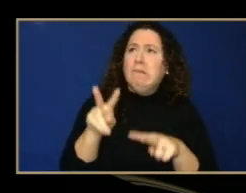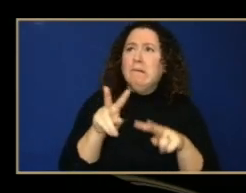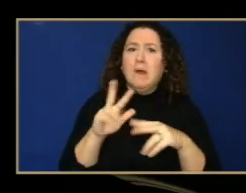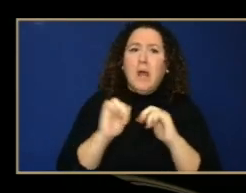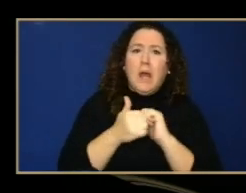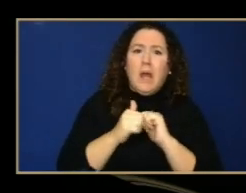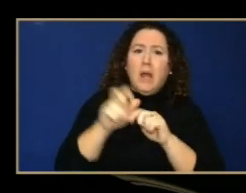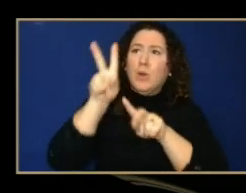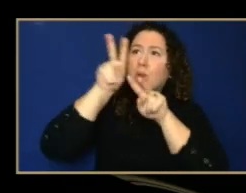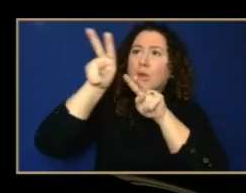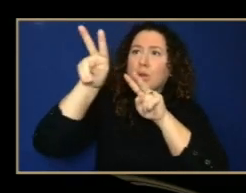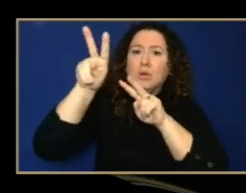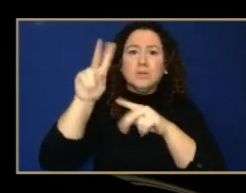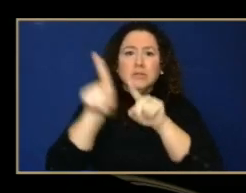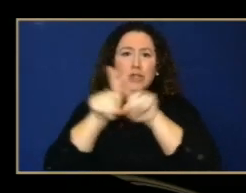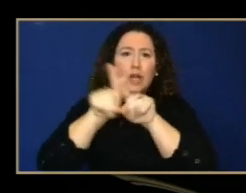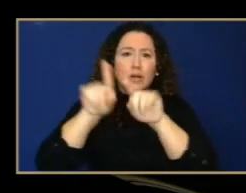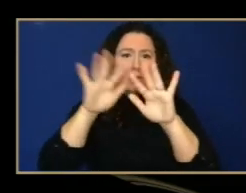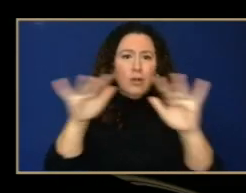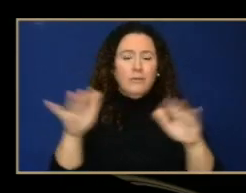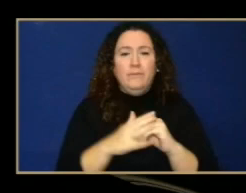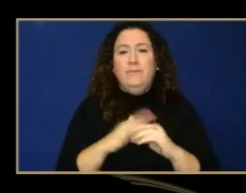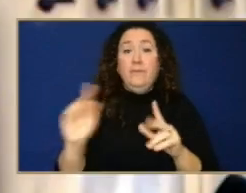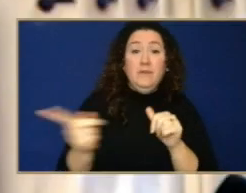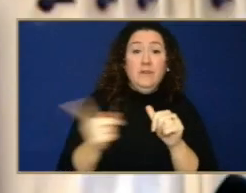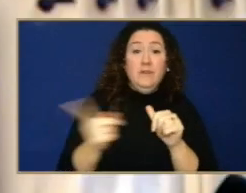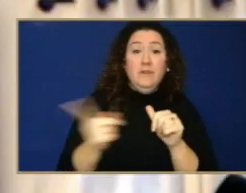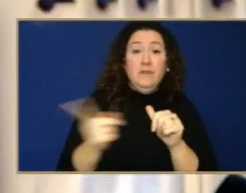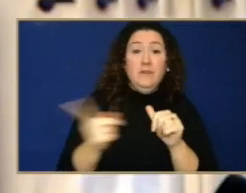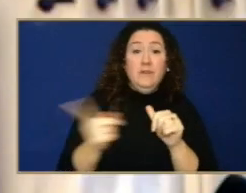telescope was used to explore the solar system by Galileo in